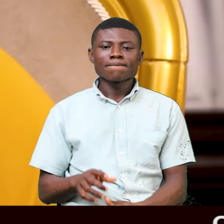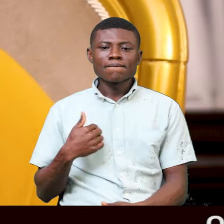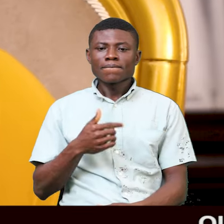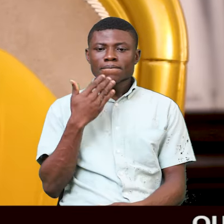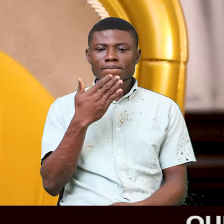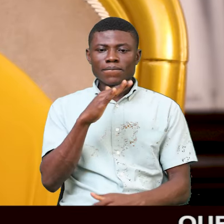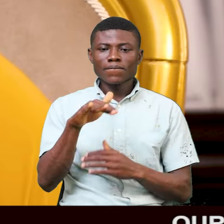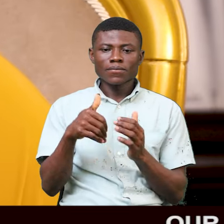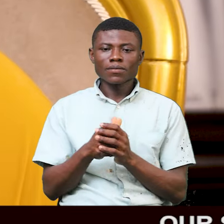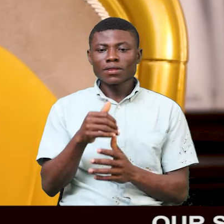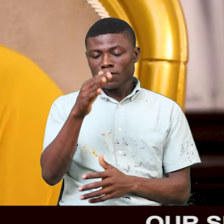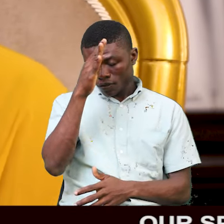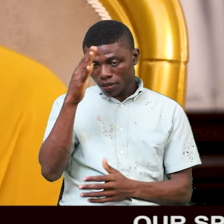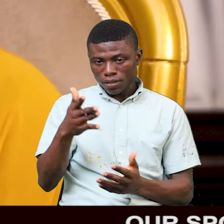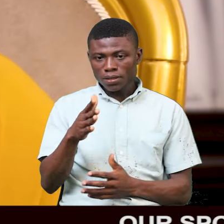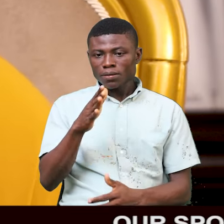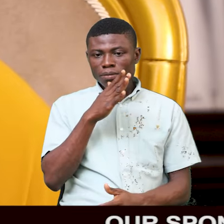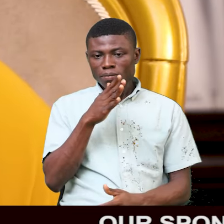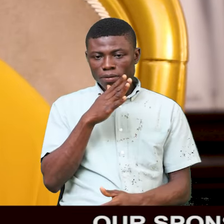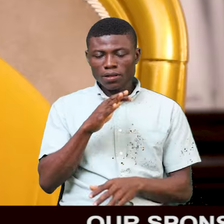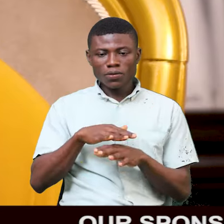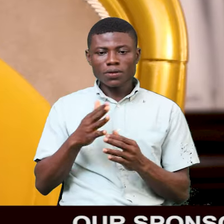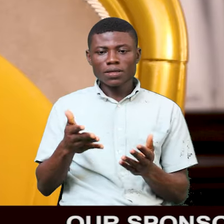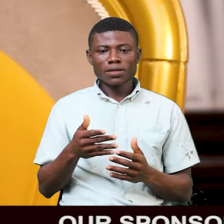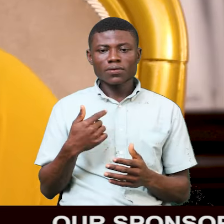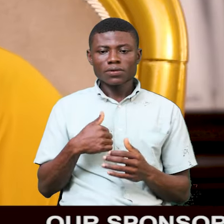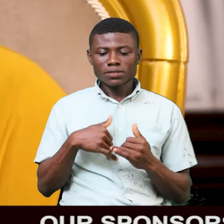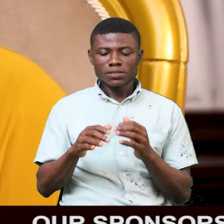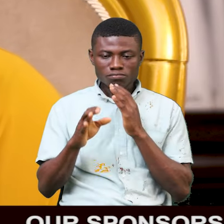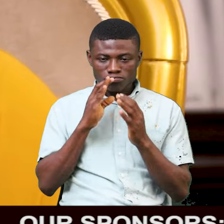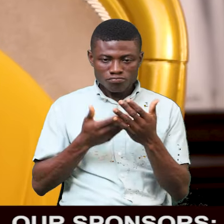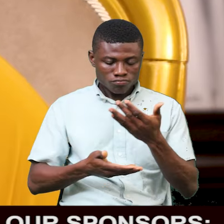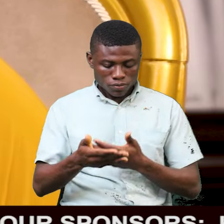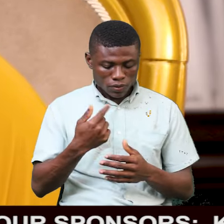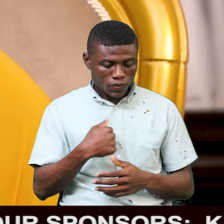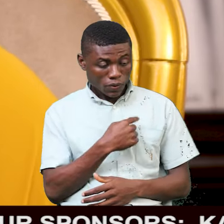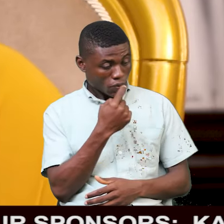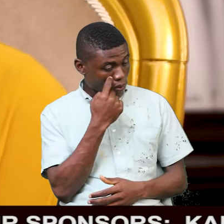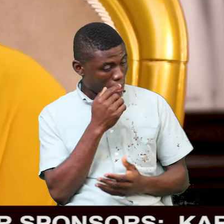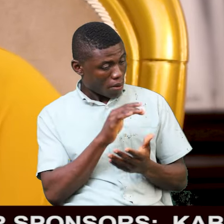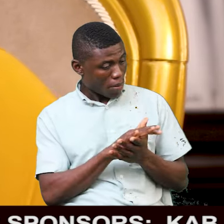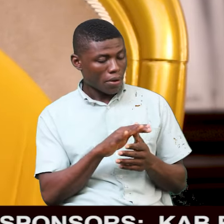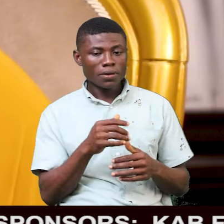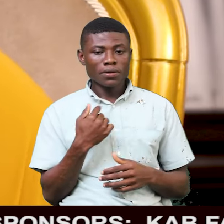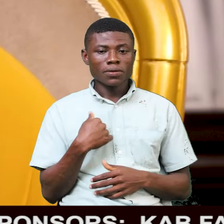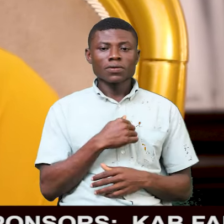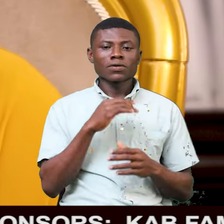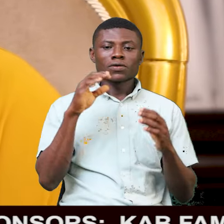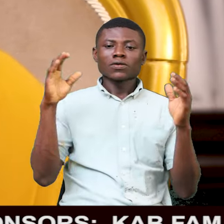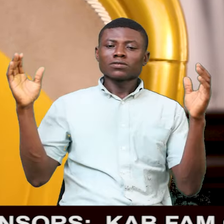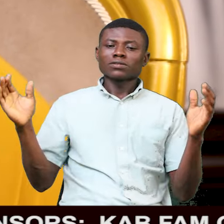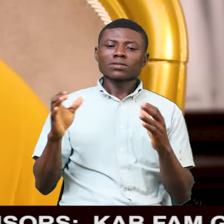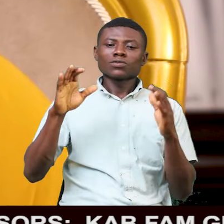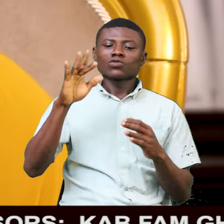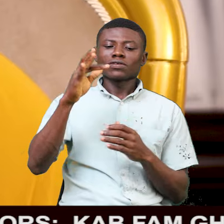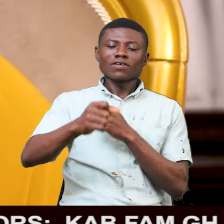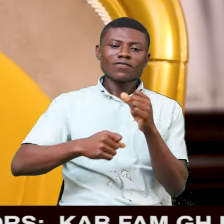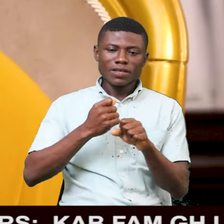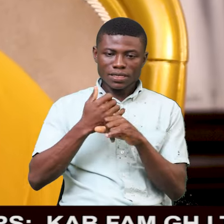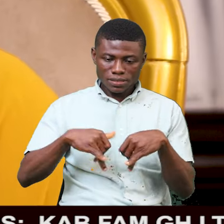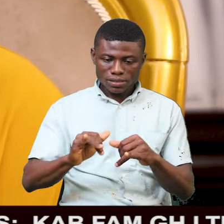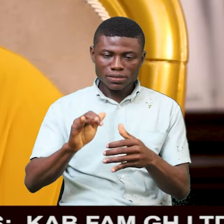Yeah, that's Papa Wahase, Mama Gloria Wahase, Egusu Dinkomo. Yeah, share Woma Warrior, yeah, celebrity 25 years and